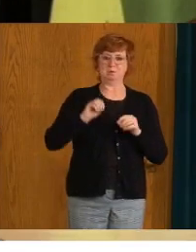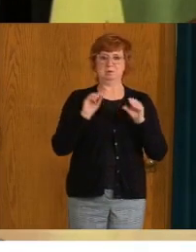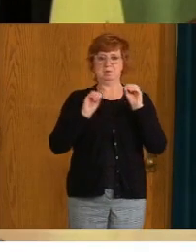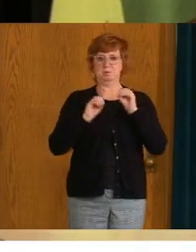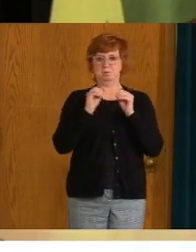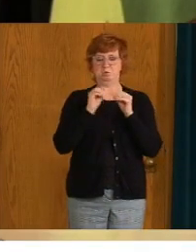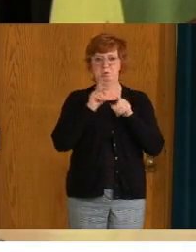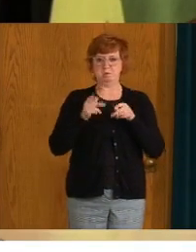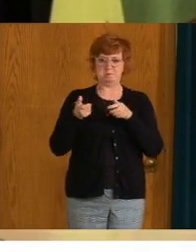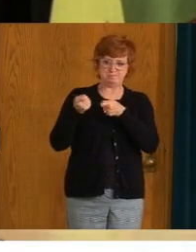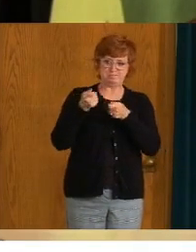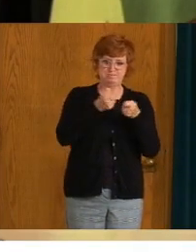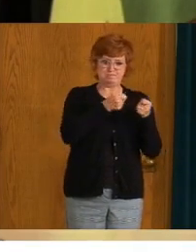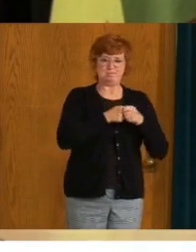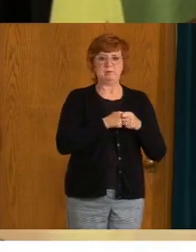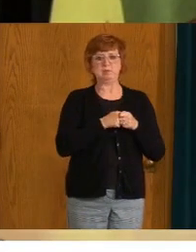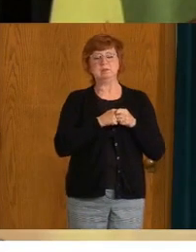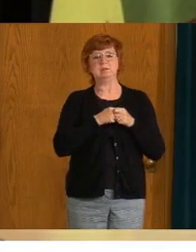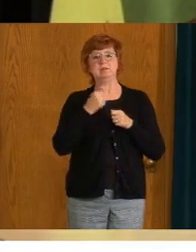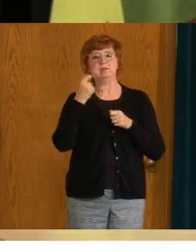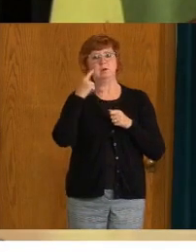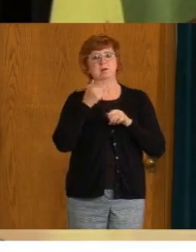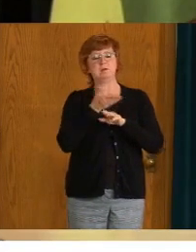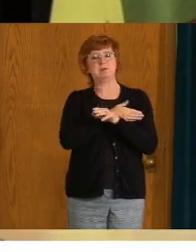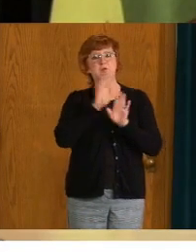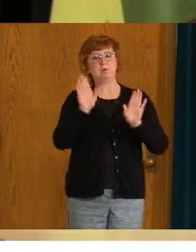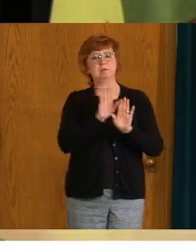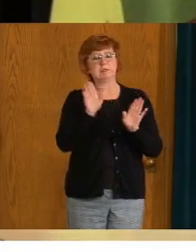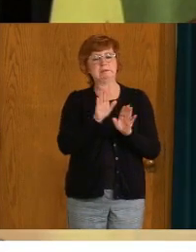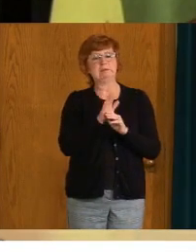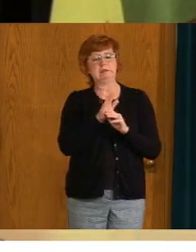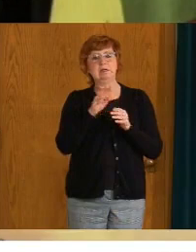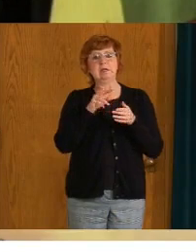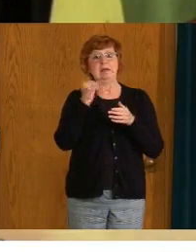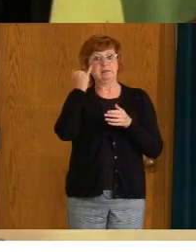that target. If that happens by the Sunday, of course, then step 3 would start on